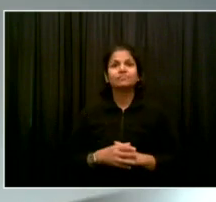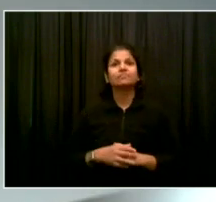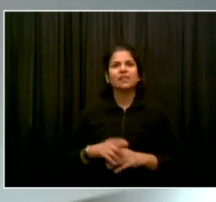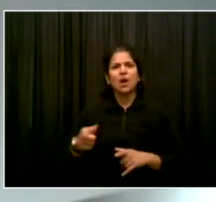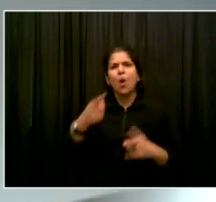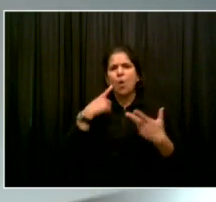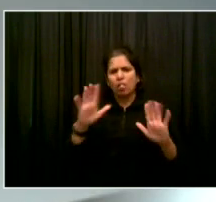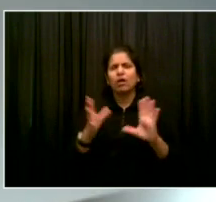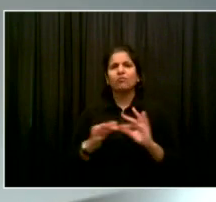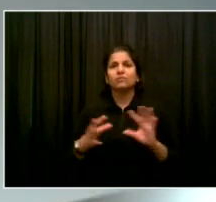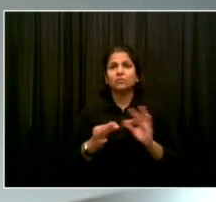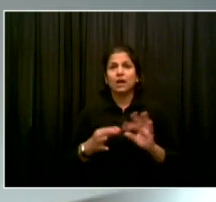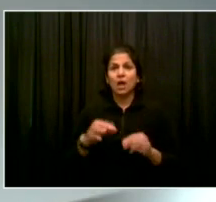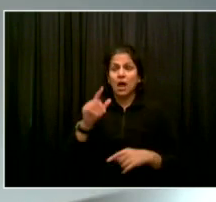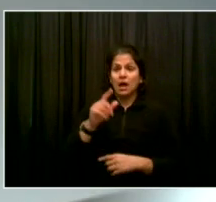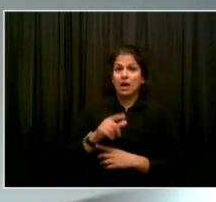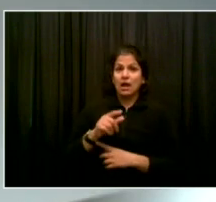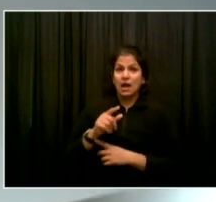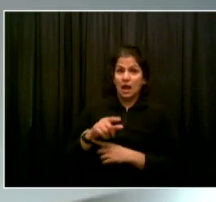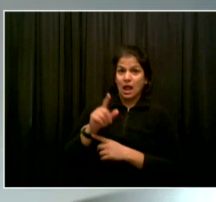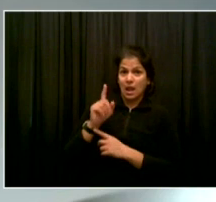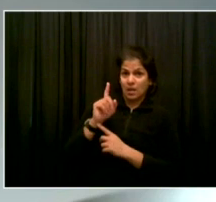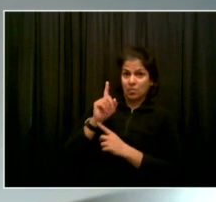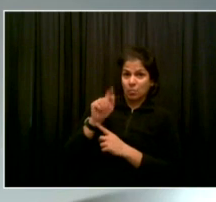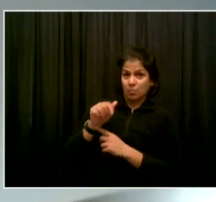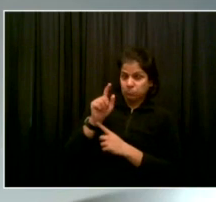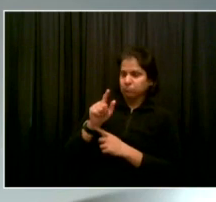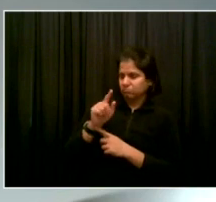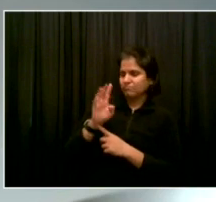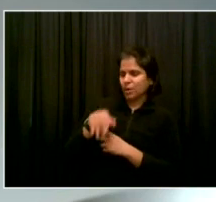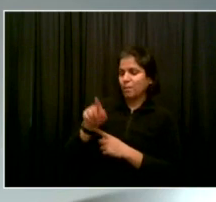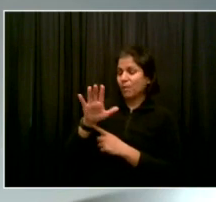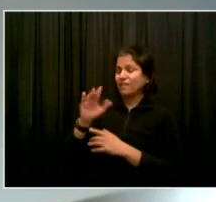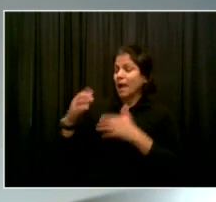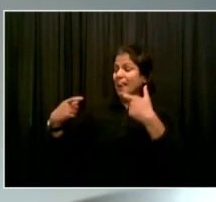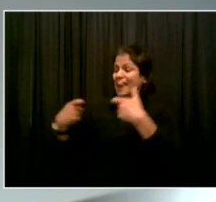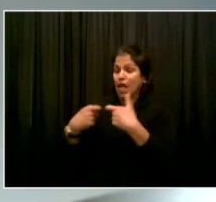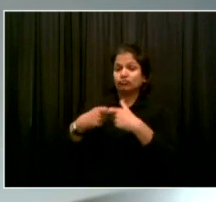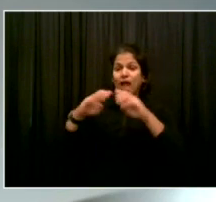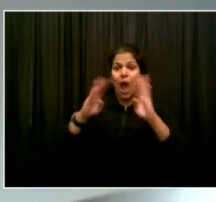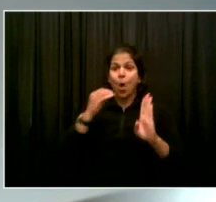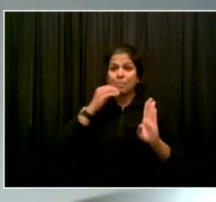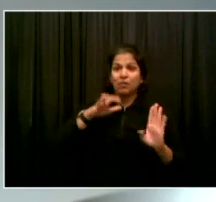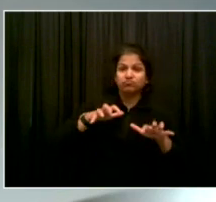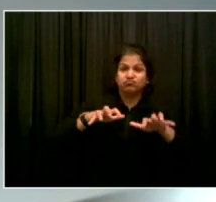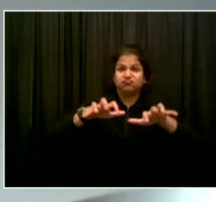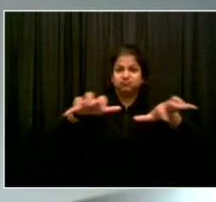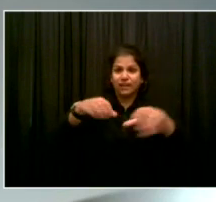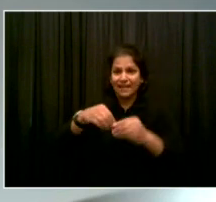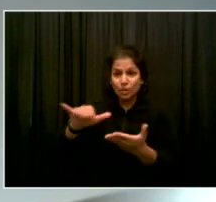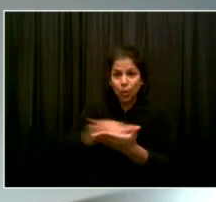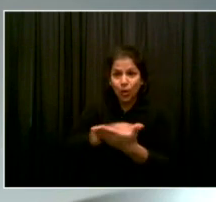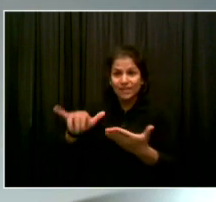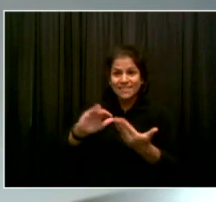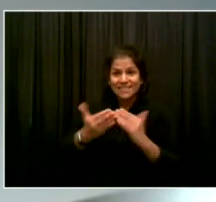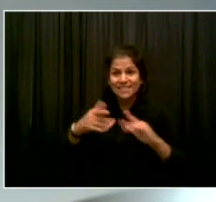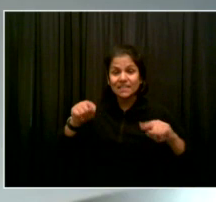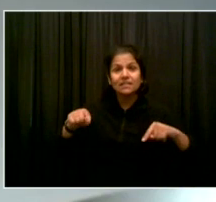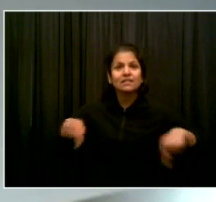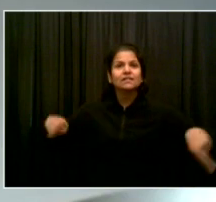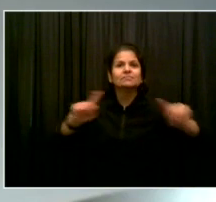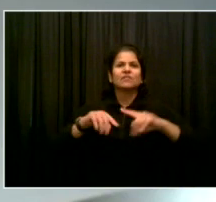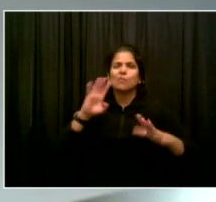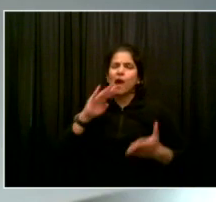of greenhouse gas emissions over 15 years. And really critical, it's going to reduce our reliance on those dirty plants in neighborhoods